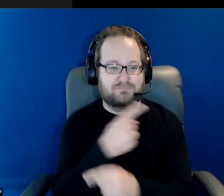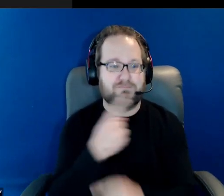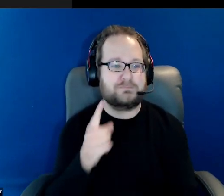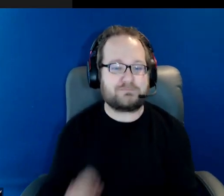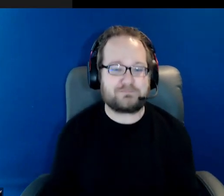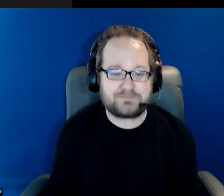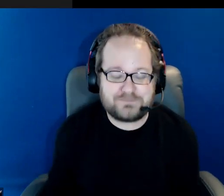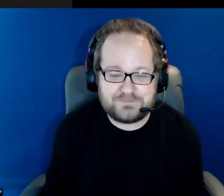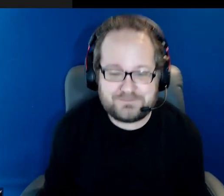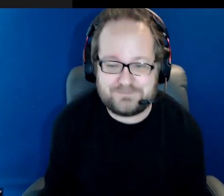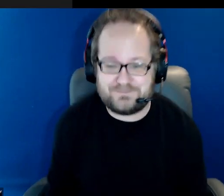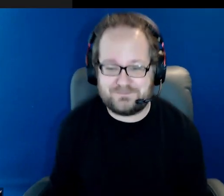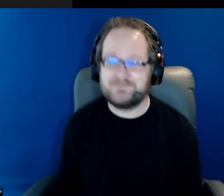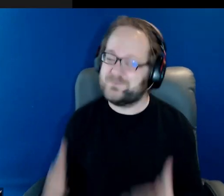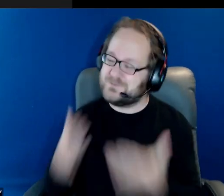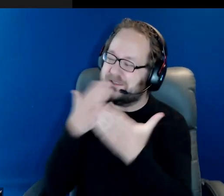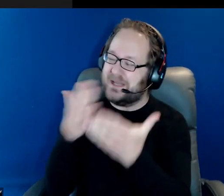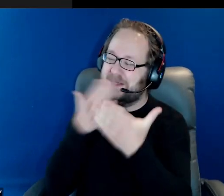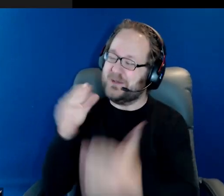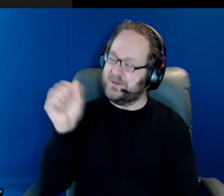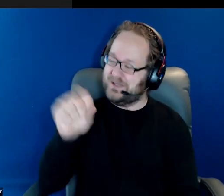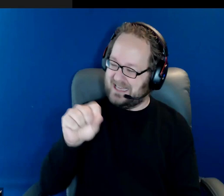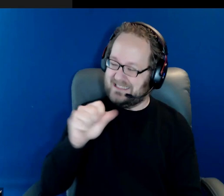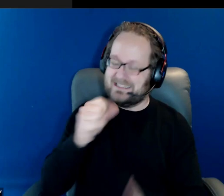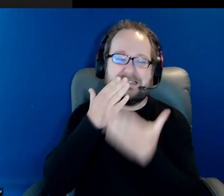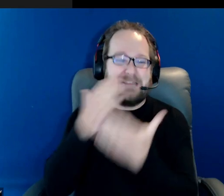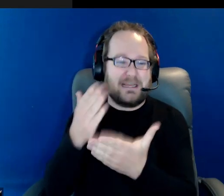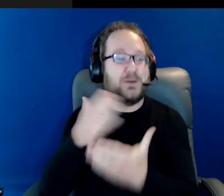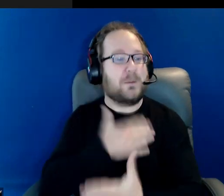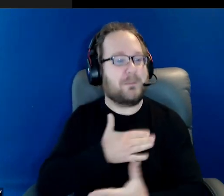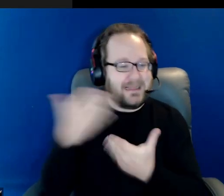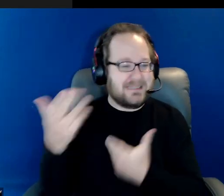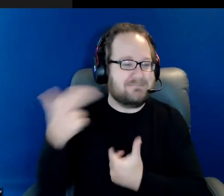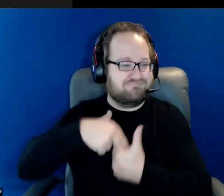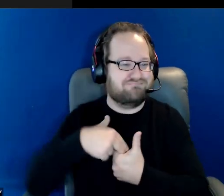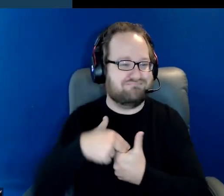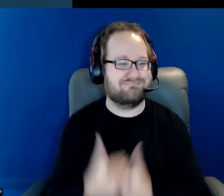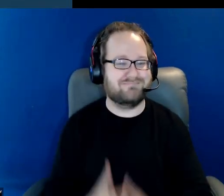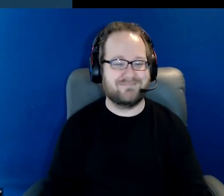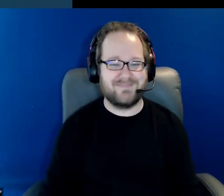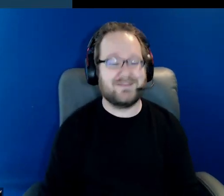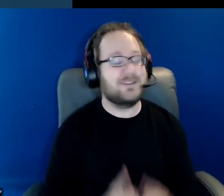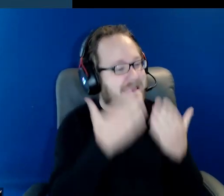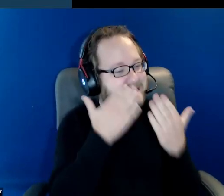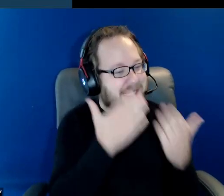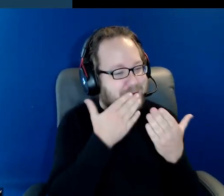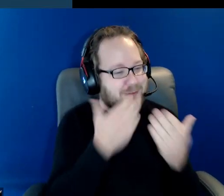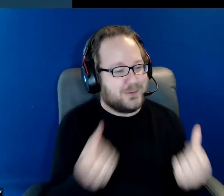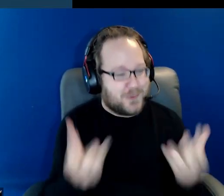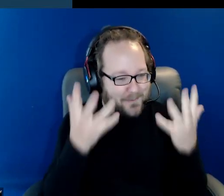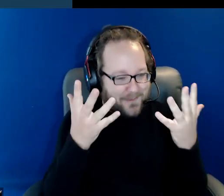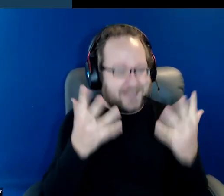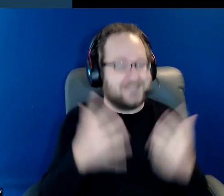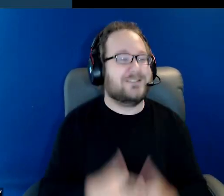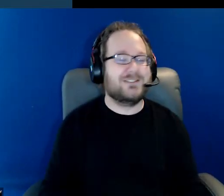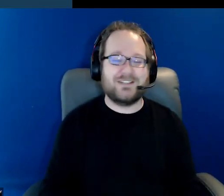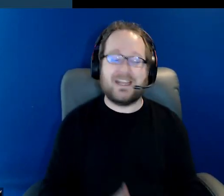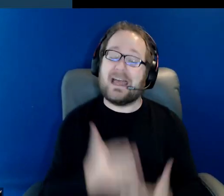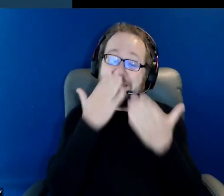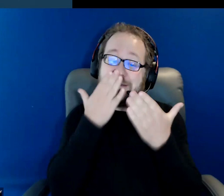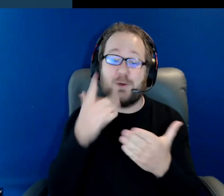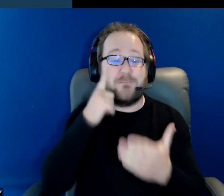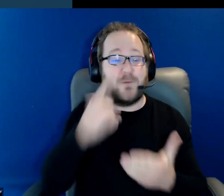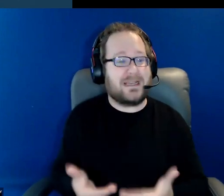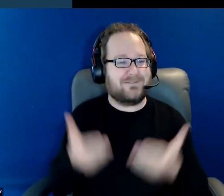Thanks, Maggie. And Megan, yes, please jump right in. Sure. Thank you so much. And thank you so much for having me